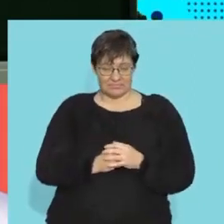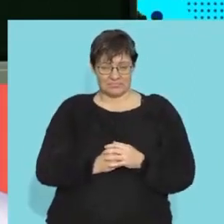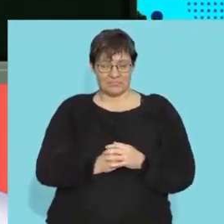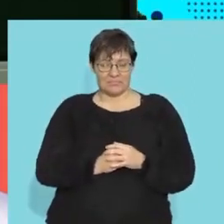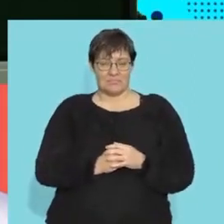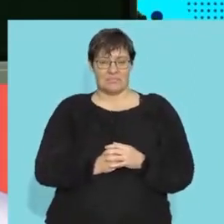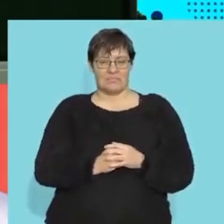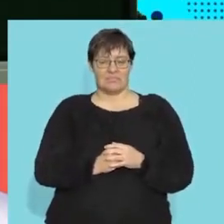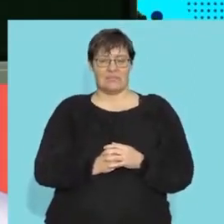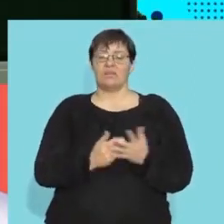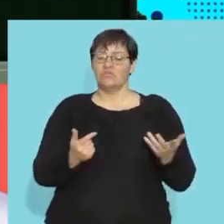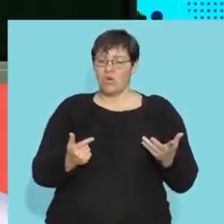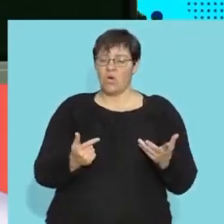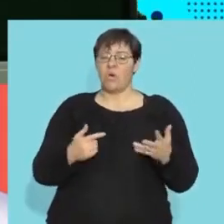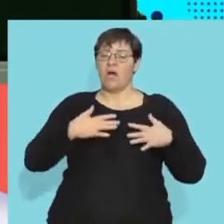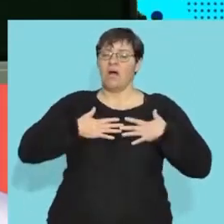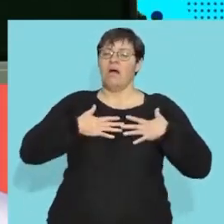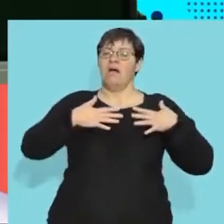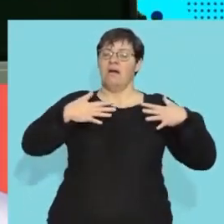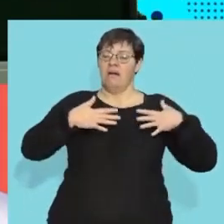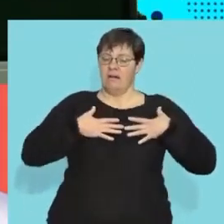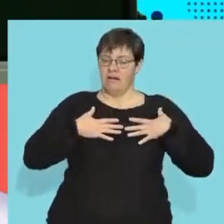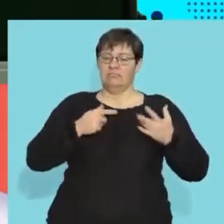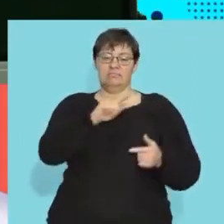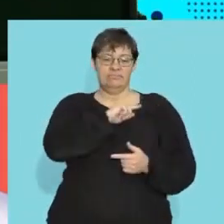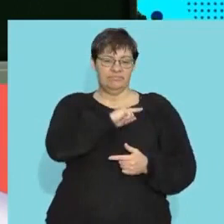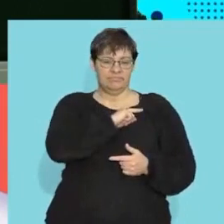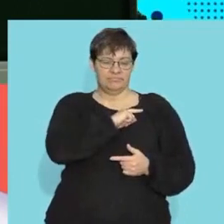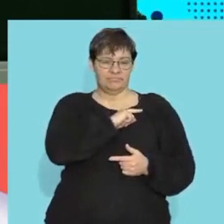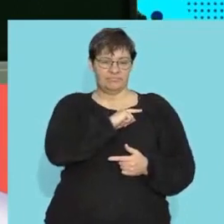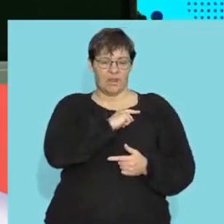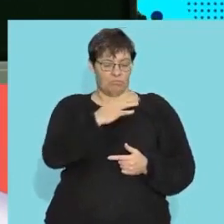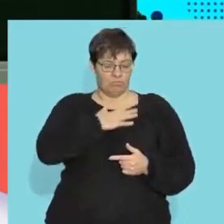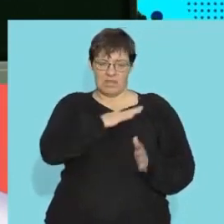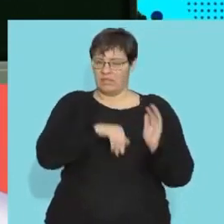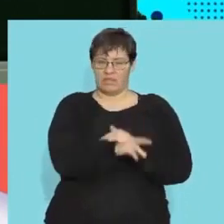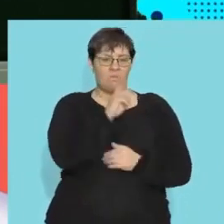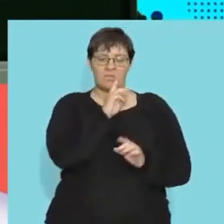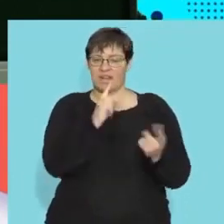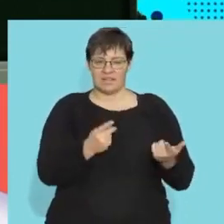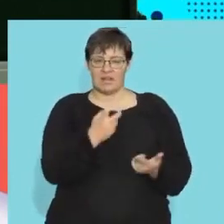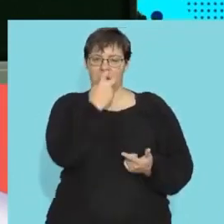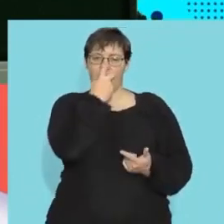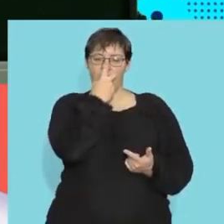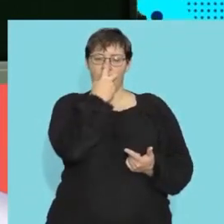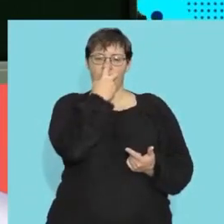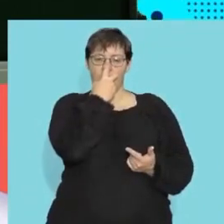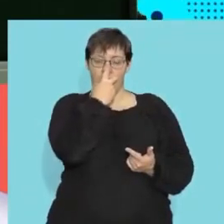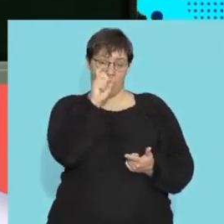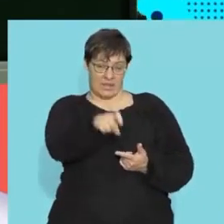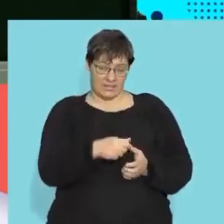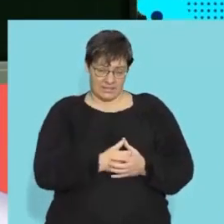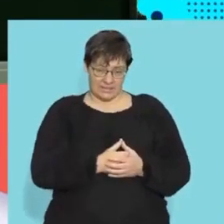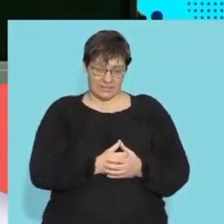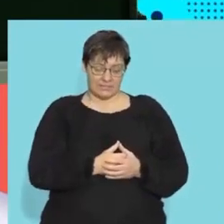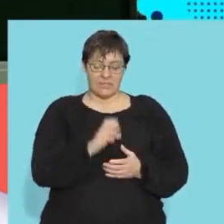condition and that my lungs were able to take in this oxygen because remember, we can't breathe underwater, so I needed a tank.